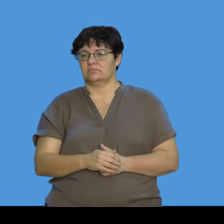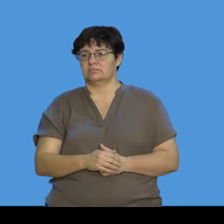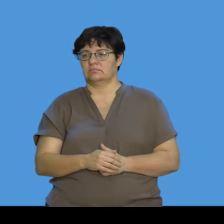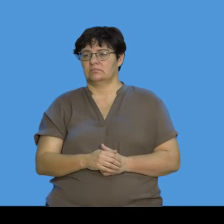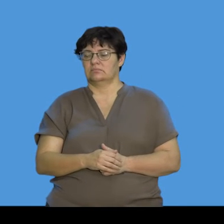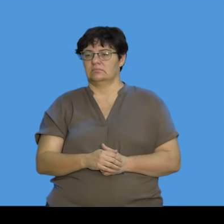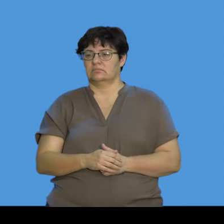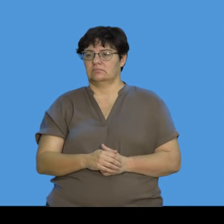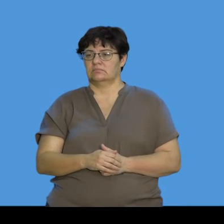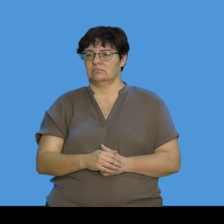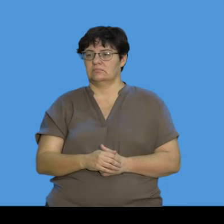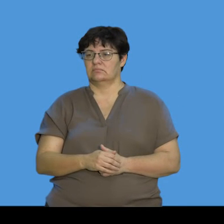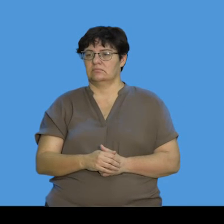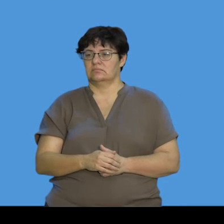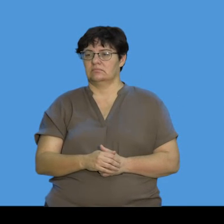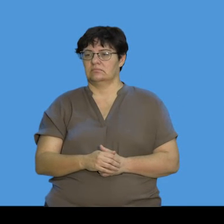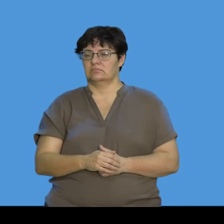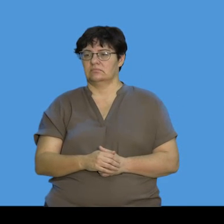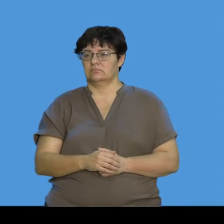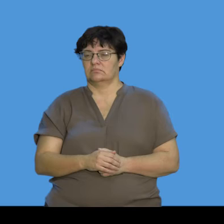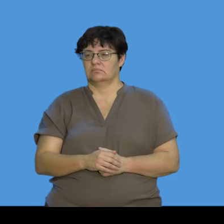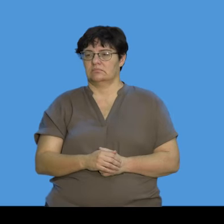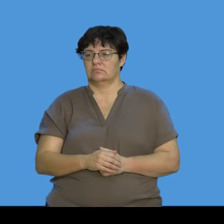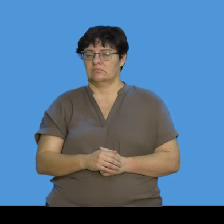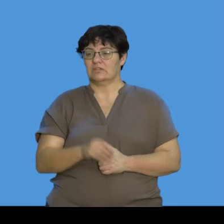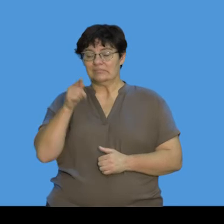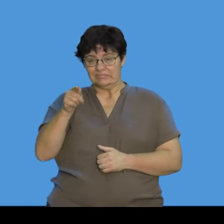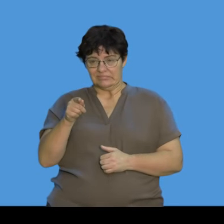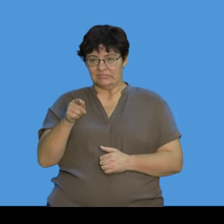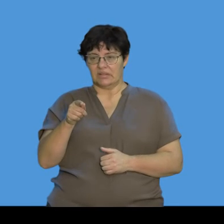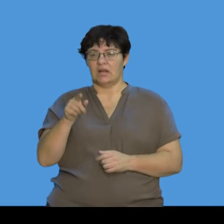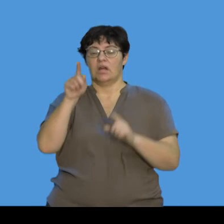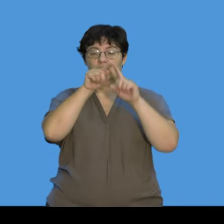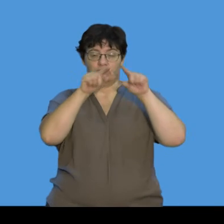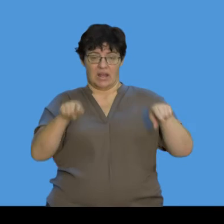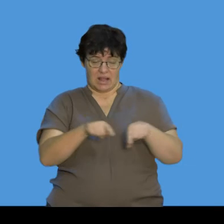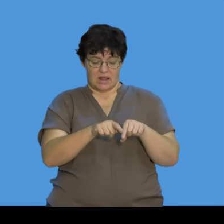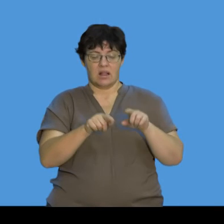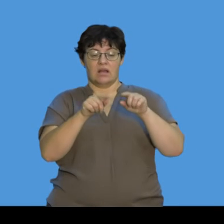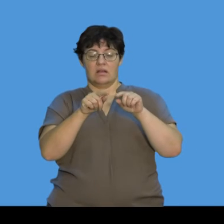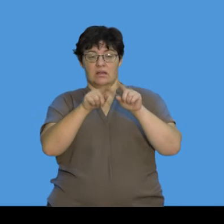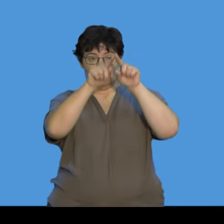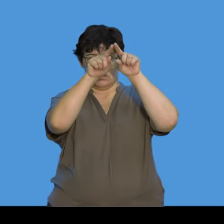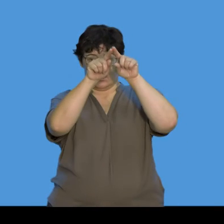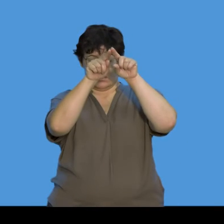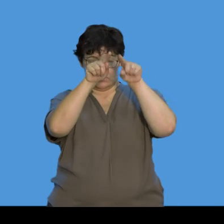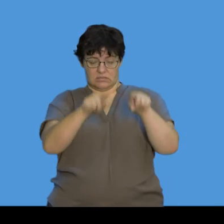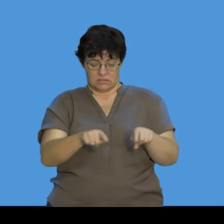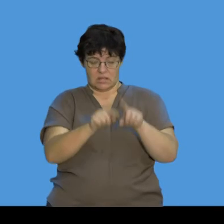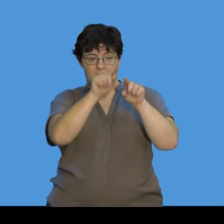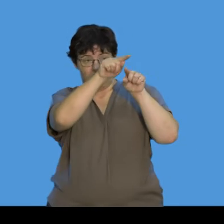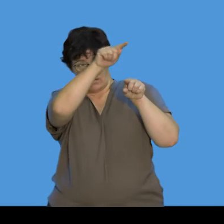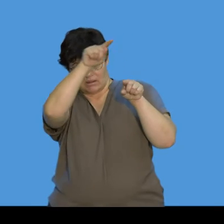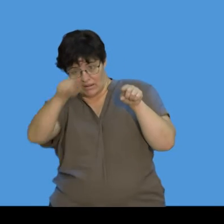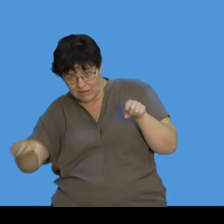there. I make it a wobble like this. Good. So those are the triangles I want you to work with and try and show me